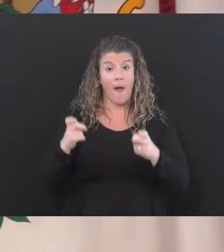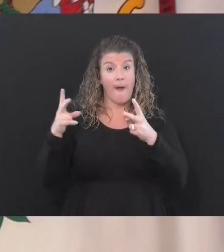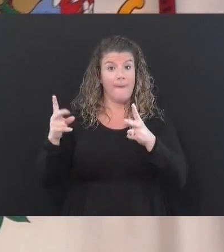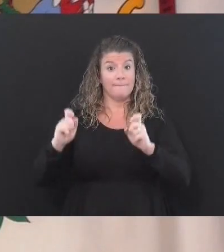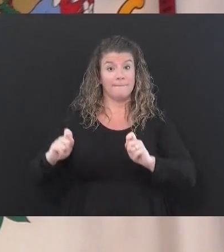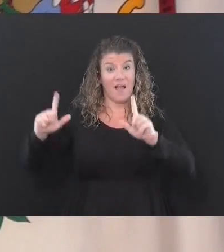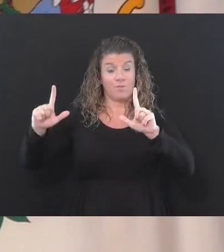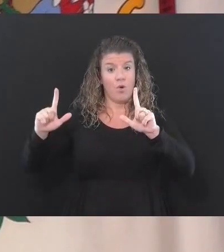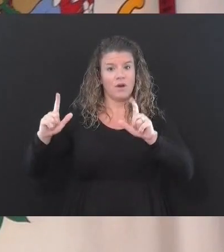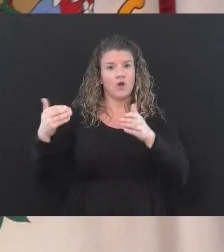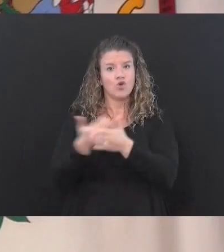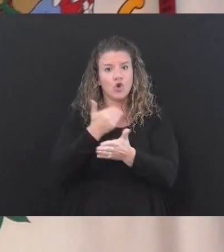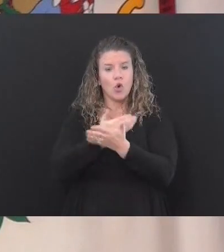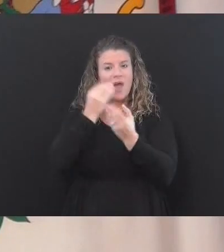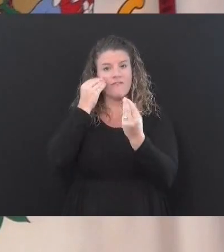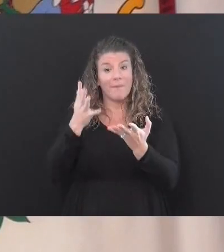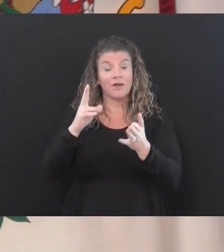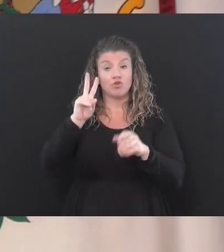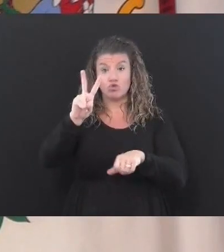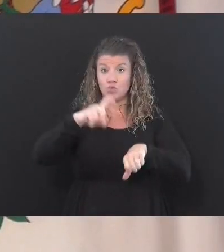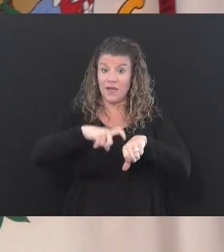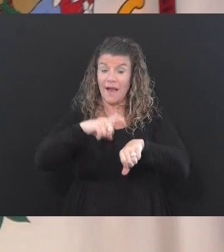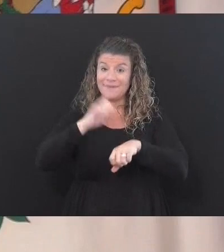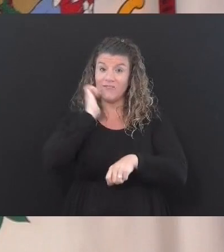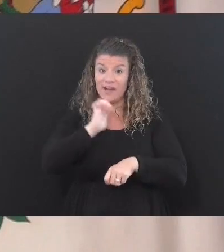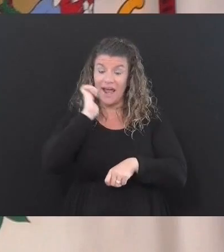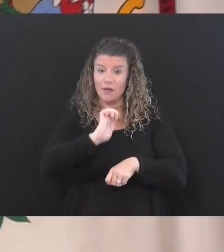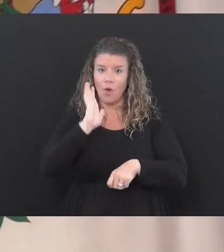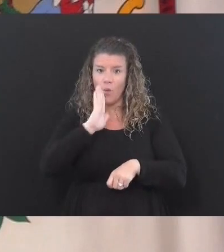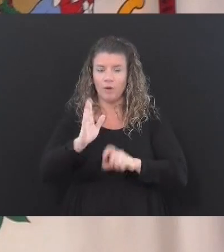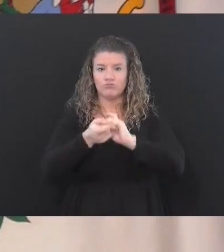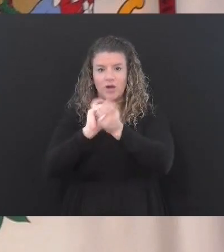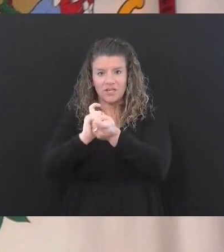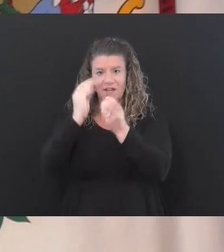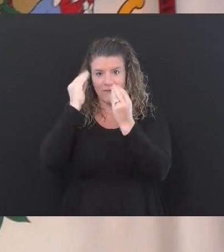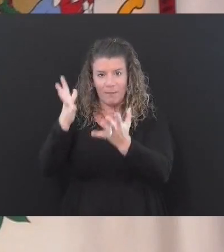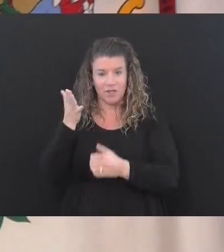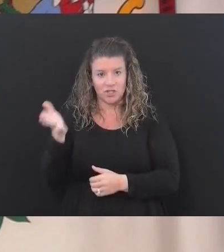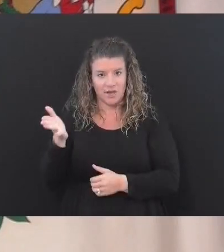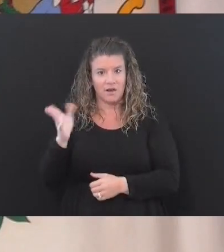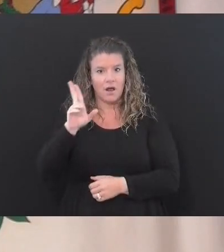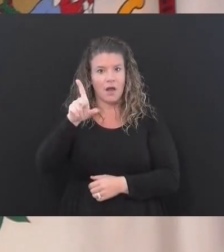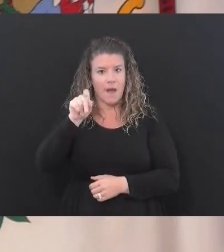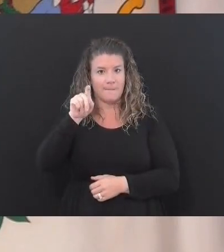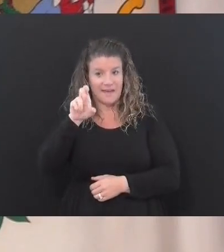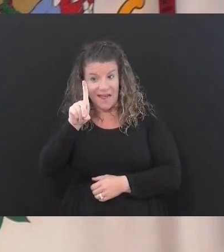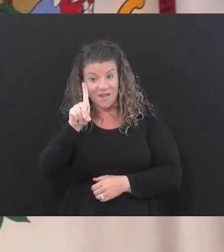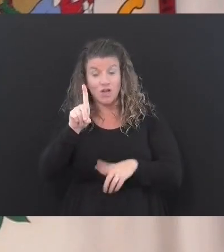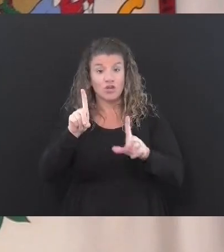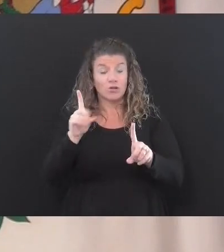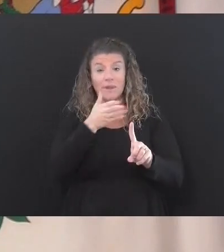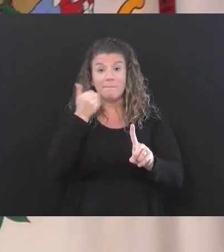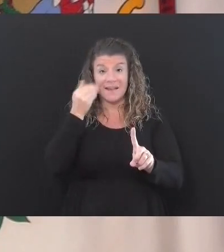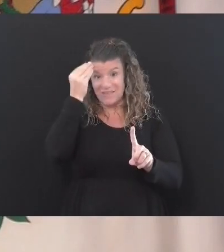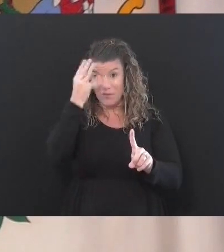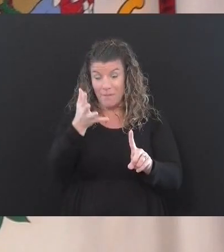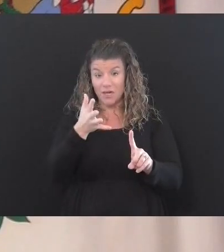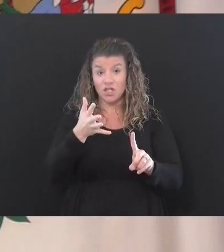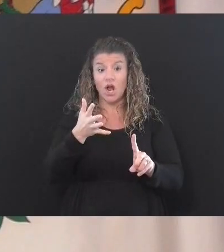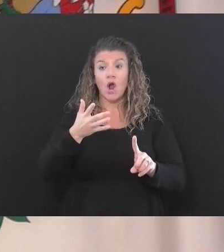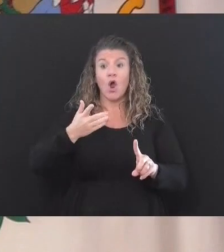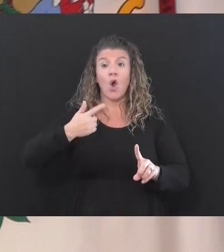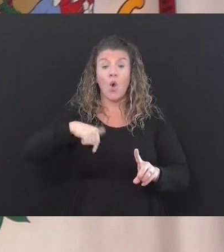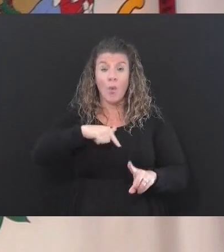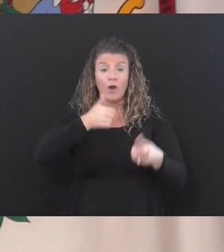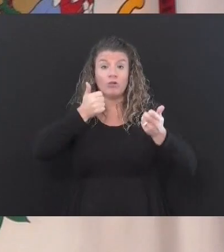day. And so the good part about it is just this, is we are